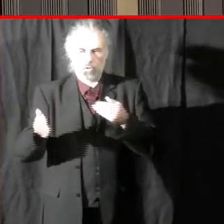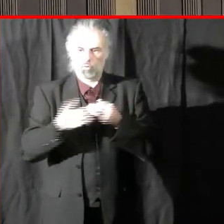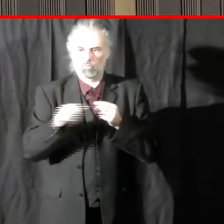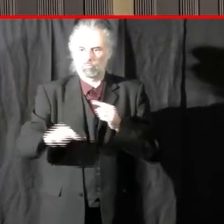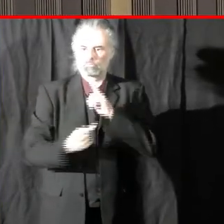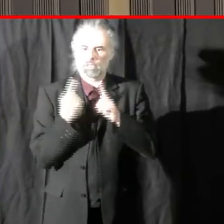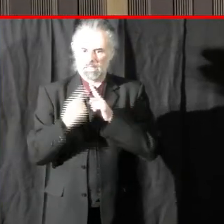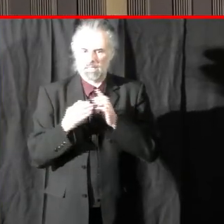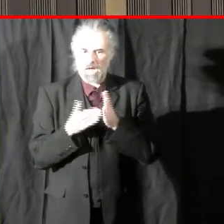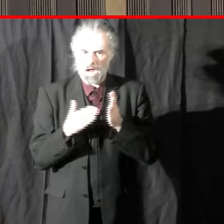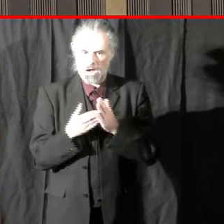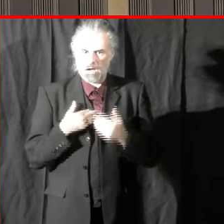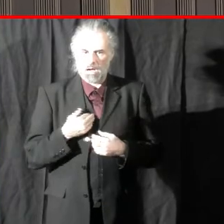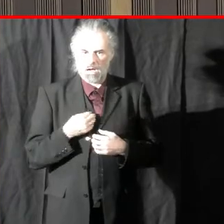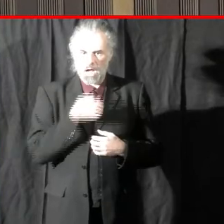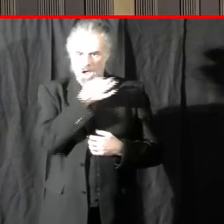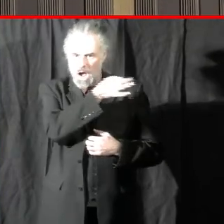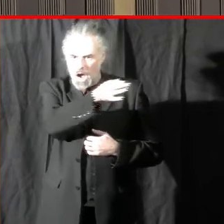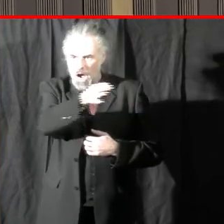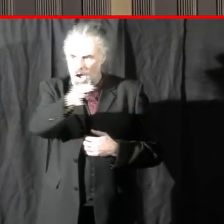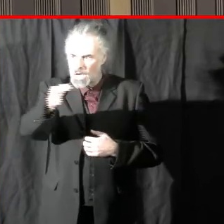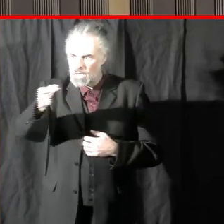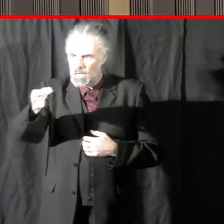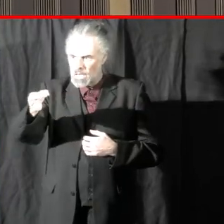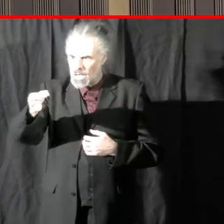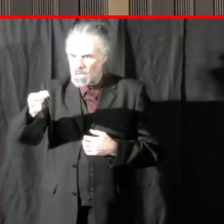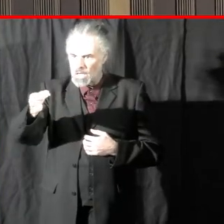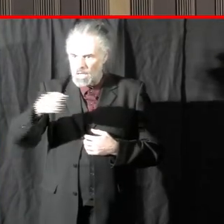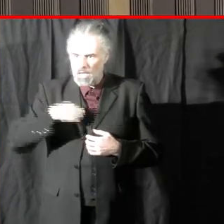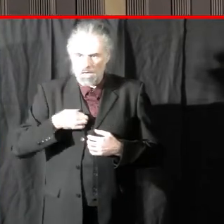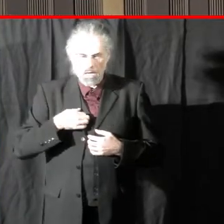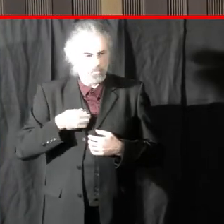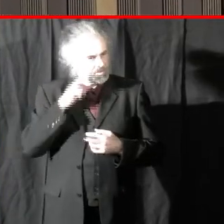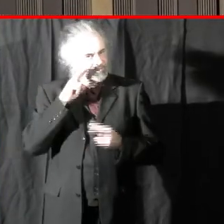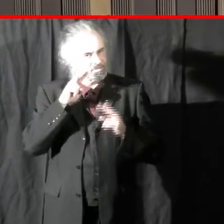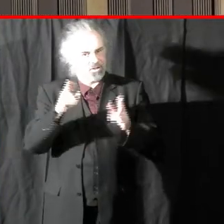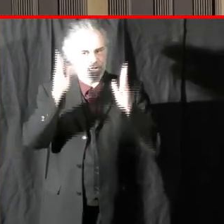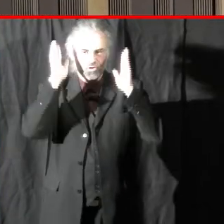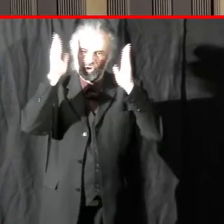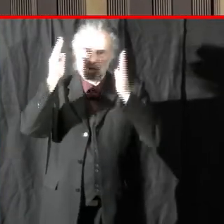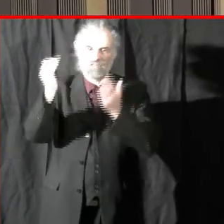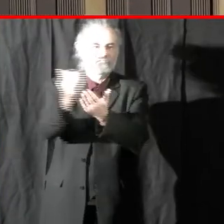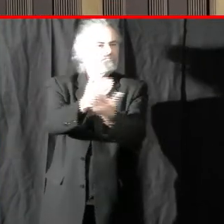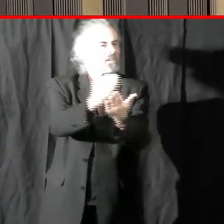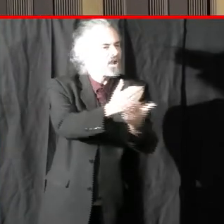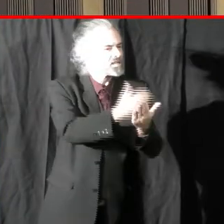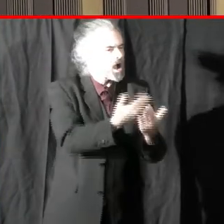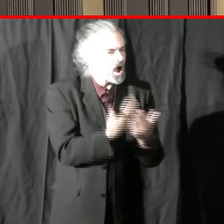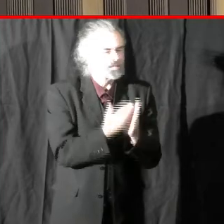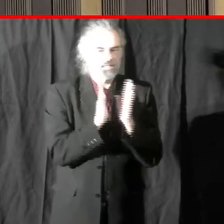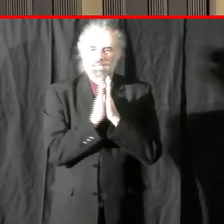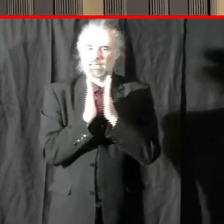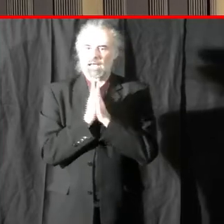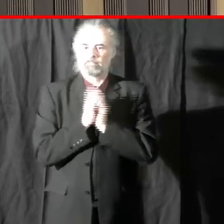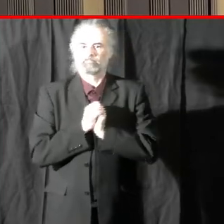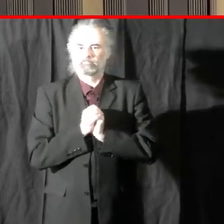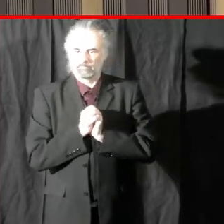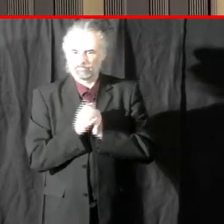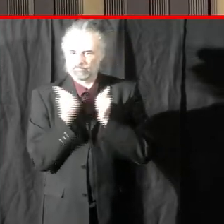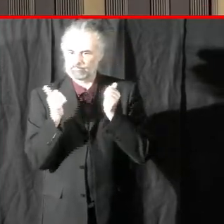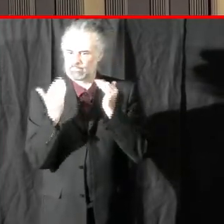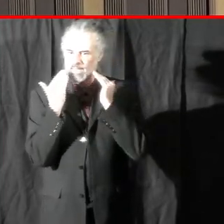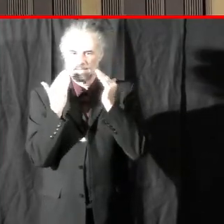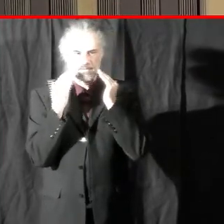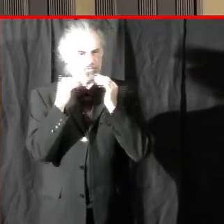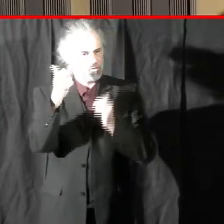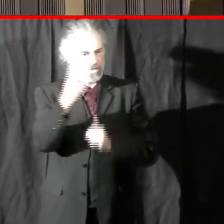gentlemen, and I ask you, please, all, I would love to see you at the church fundraiser on Sunday. Ladies and gentlemen, thank you very much and good